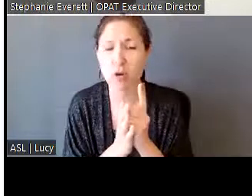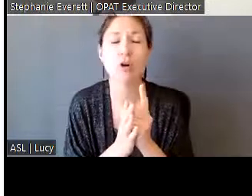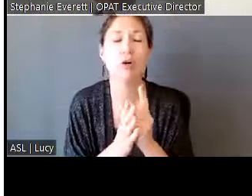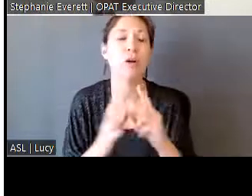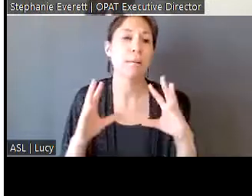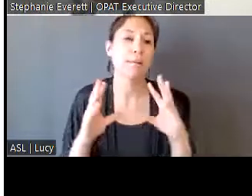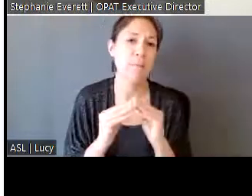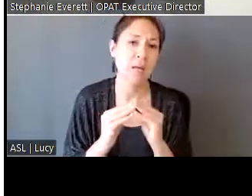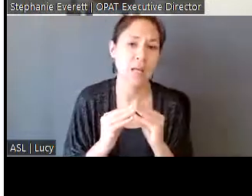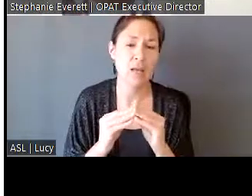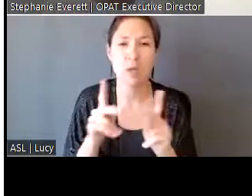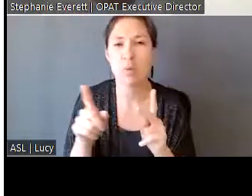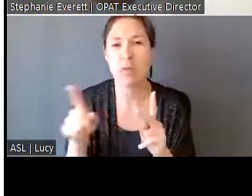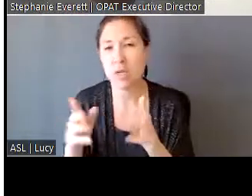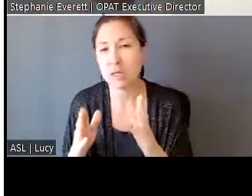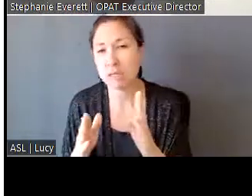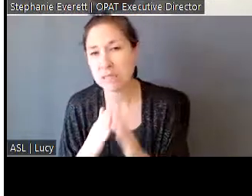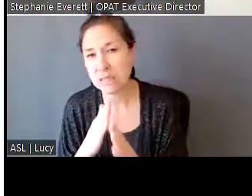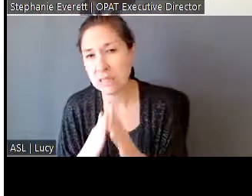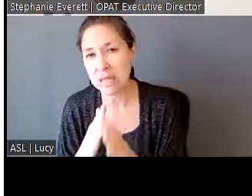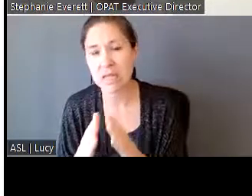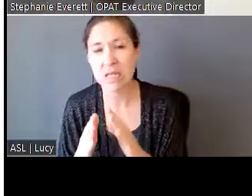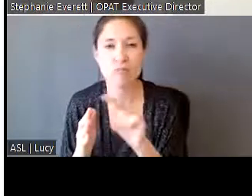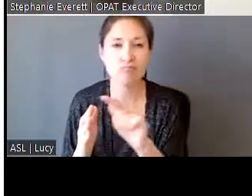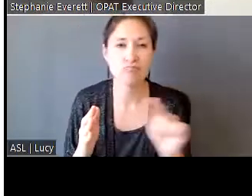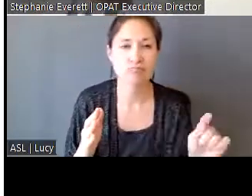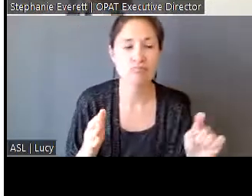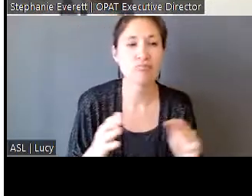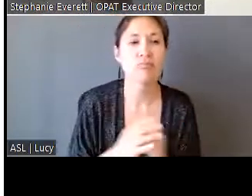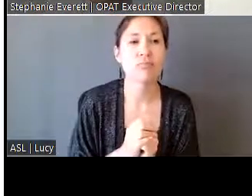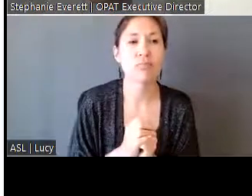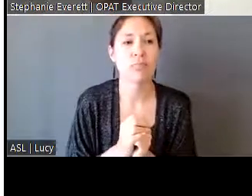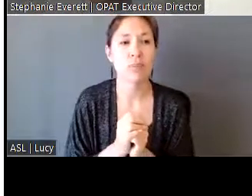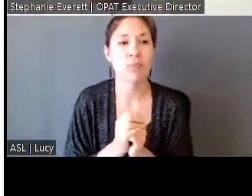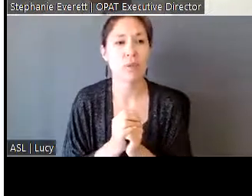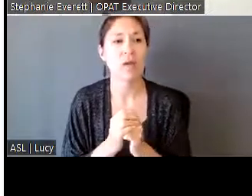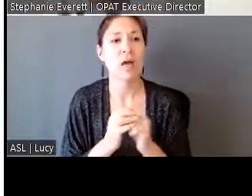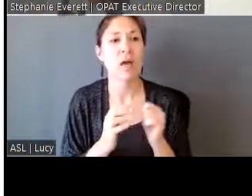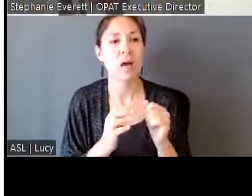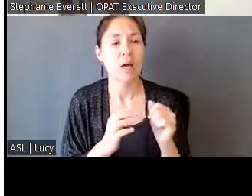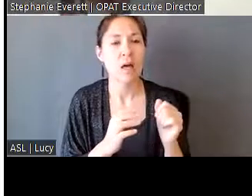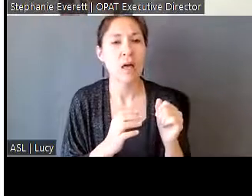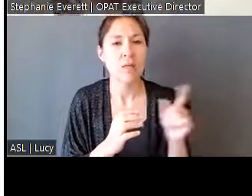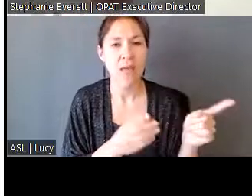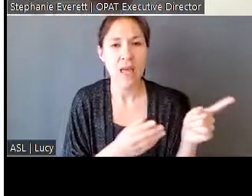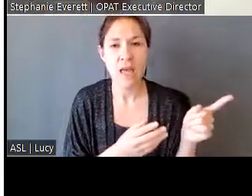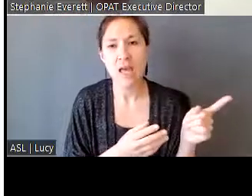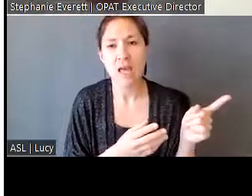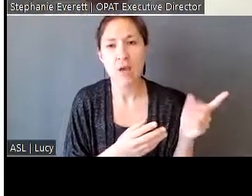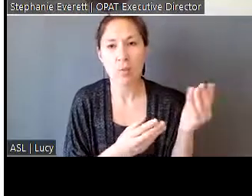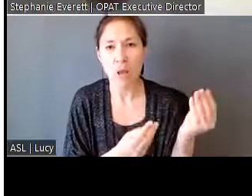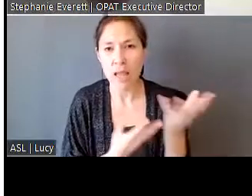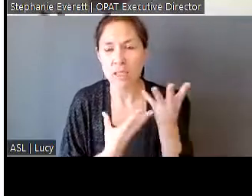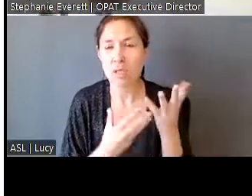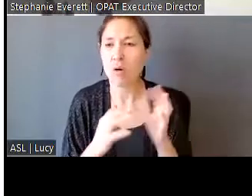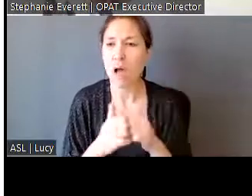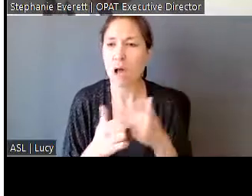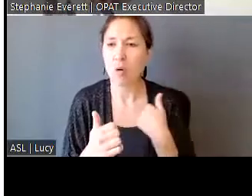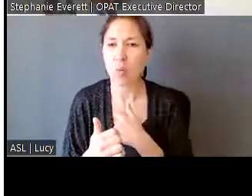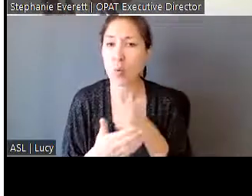meet the community, let them know where we are located, how we can help, and how we can engage. So we'll continue to do